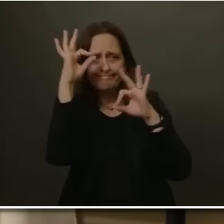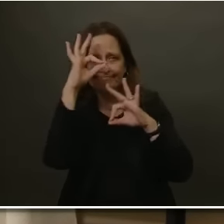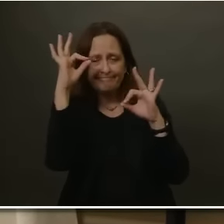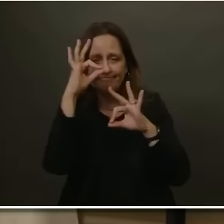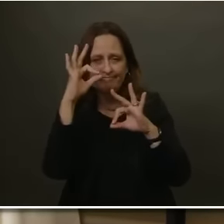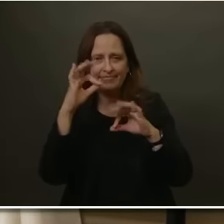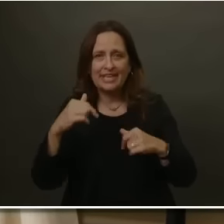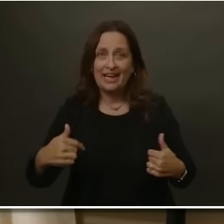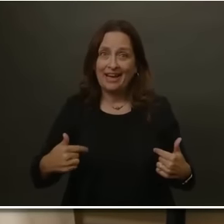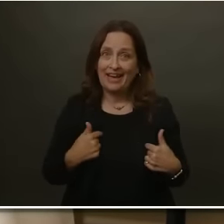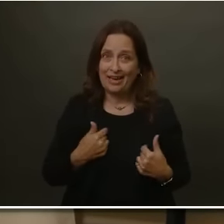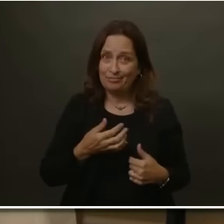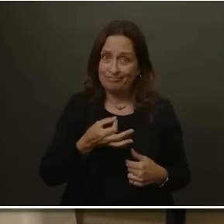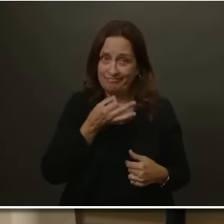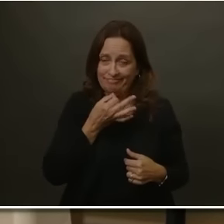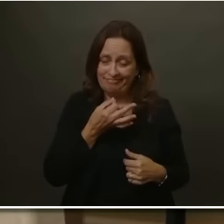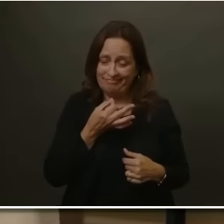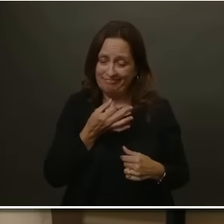I've got that mastered.